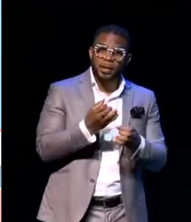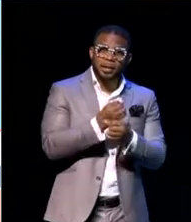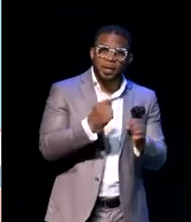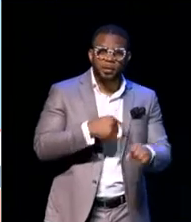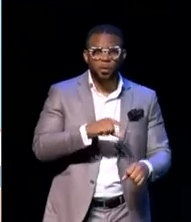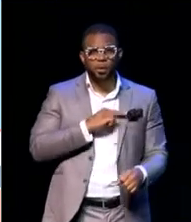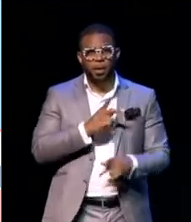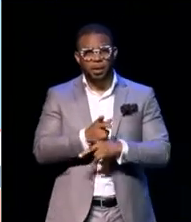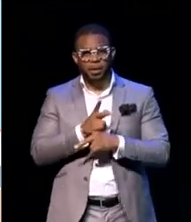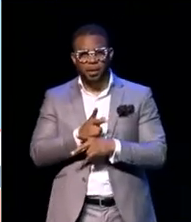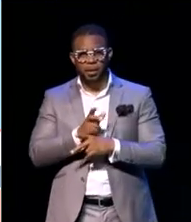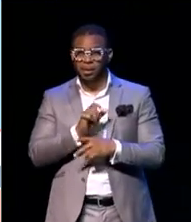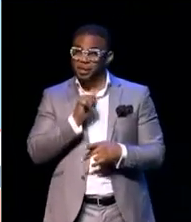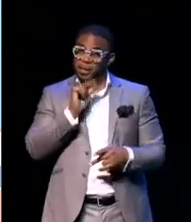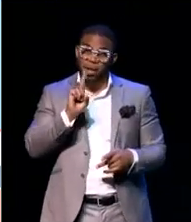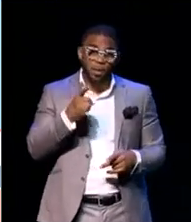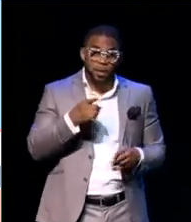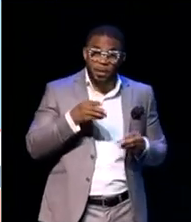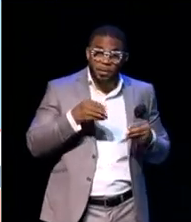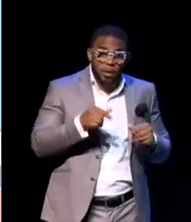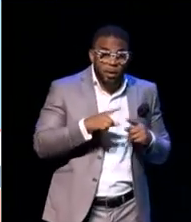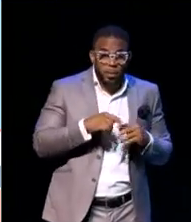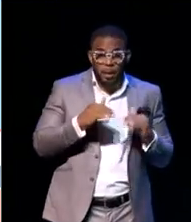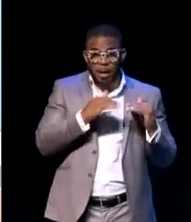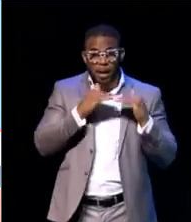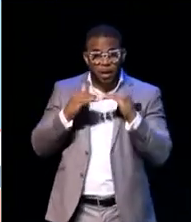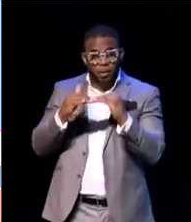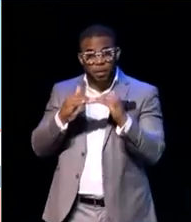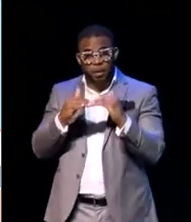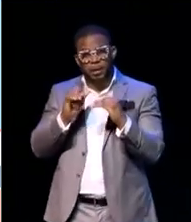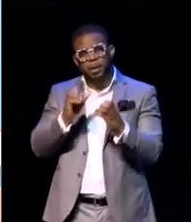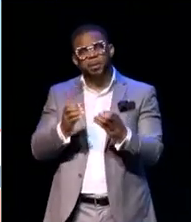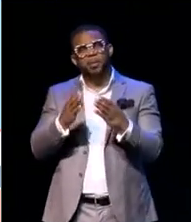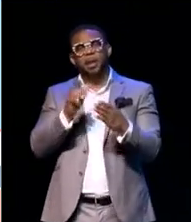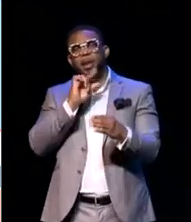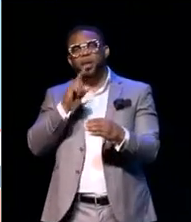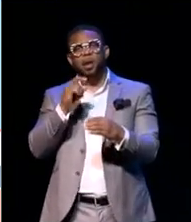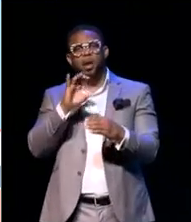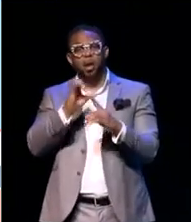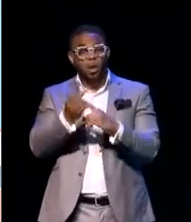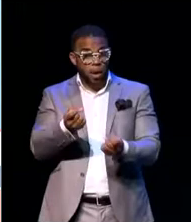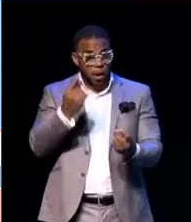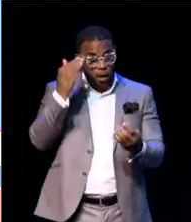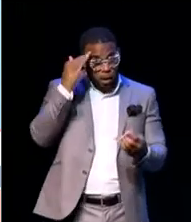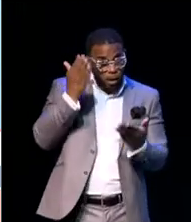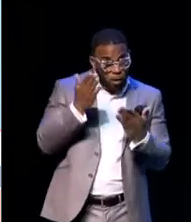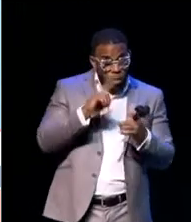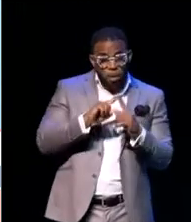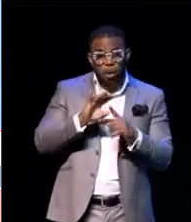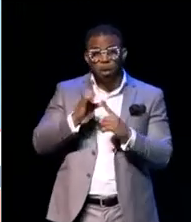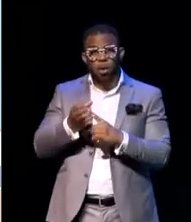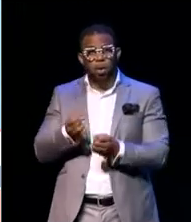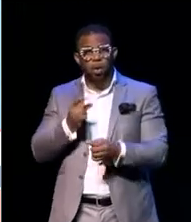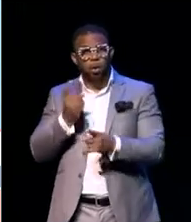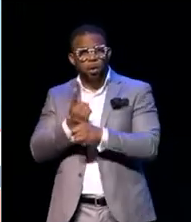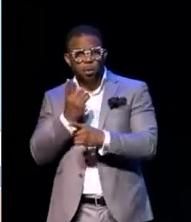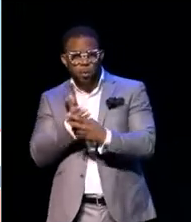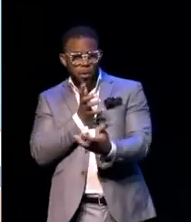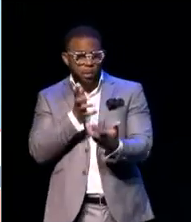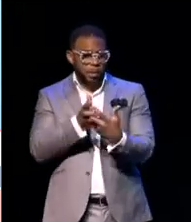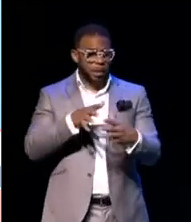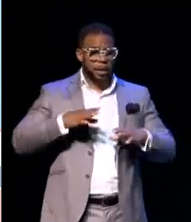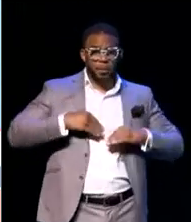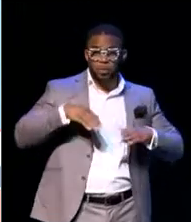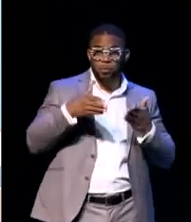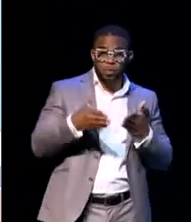safe and quality care that is not only efficient but is equitable, and that it provides not only culturally competent services but culturally appropriate and